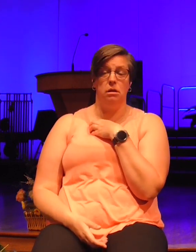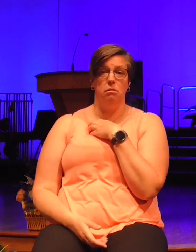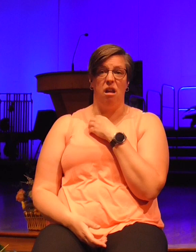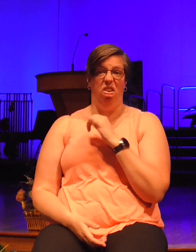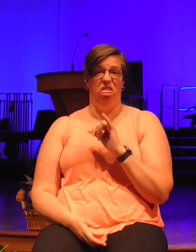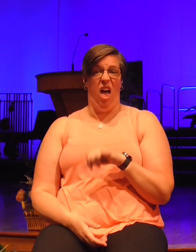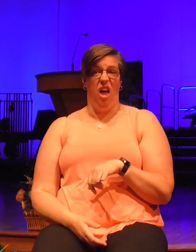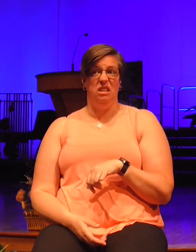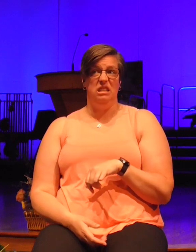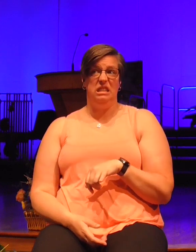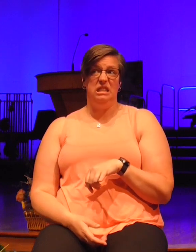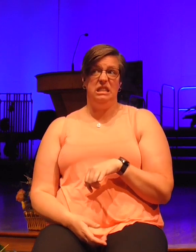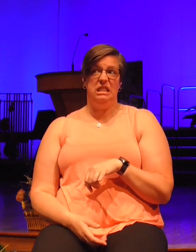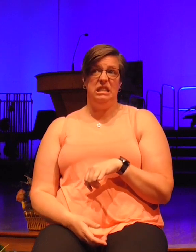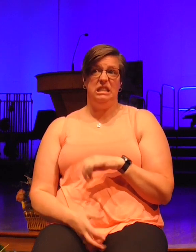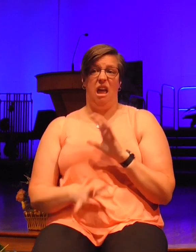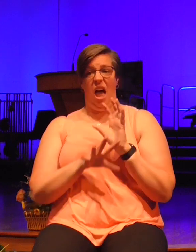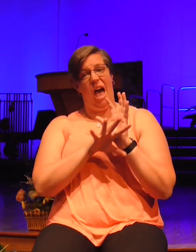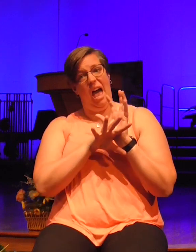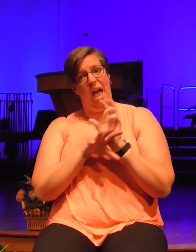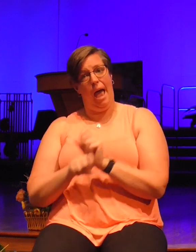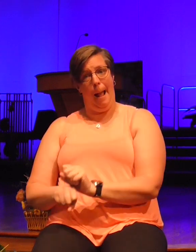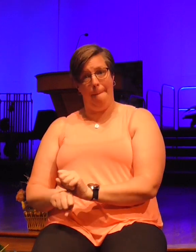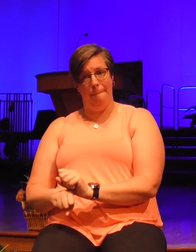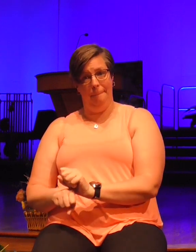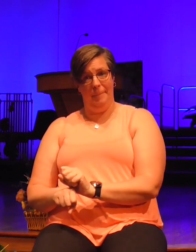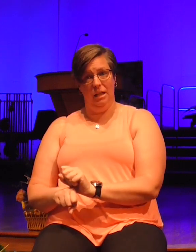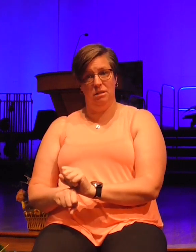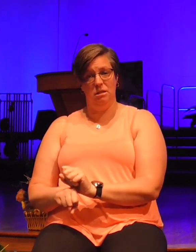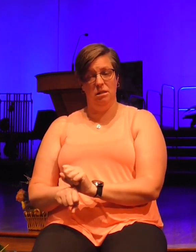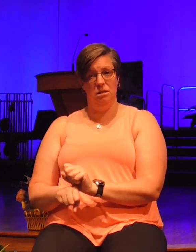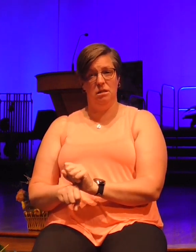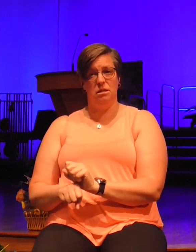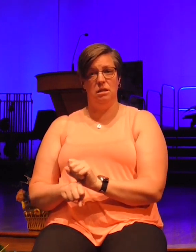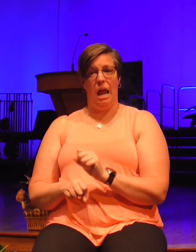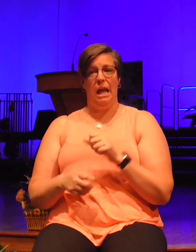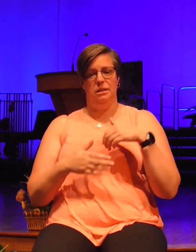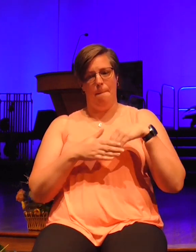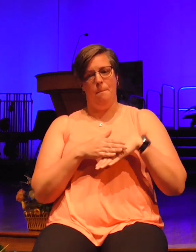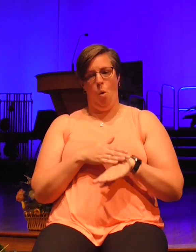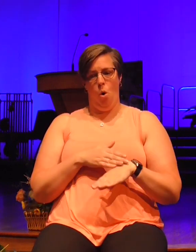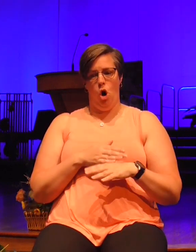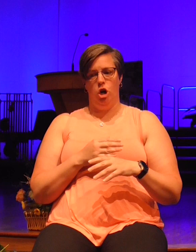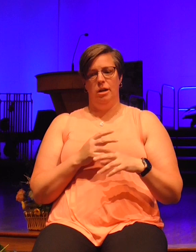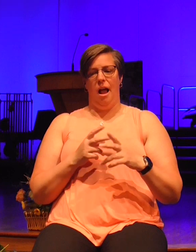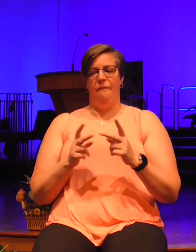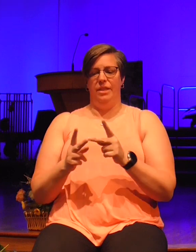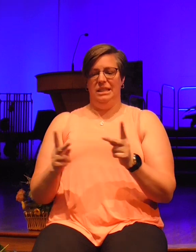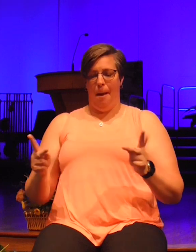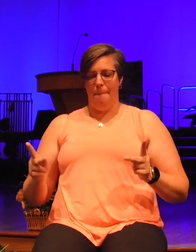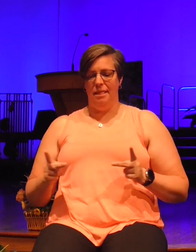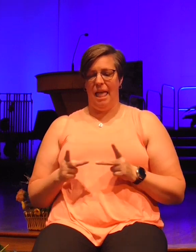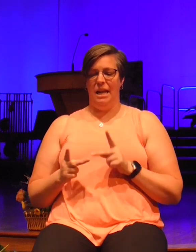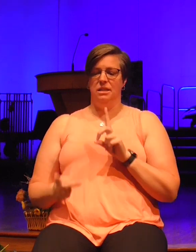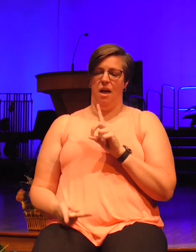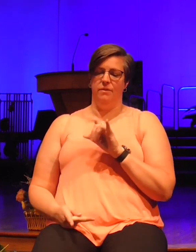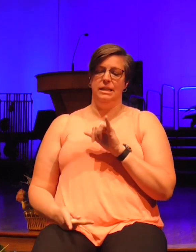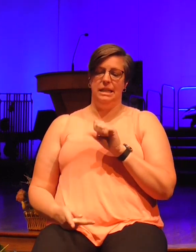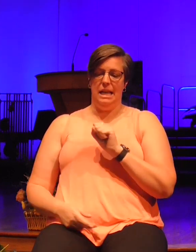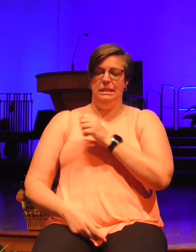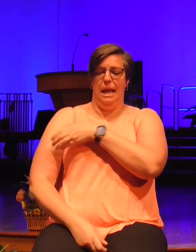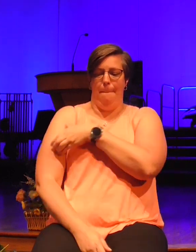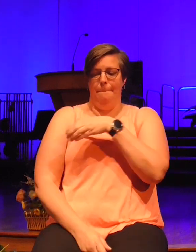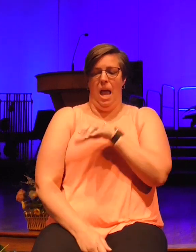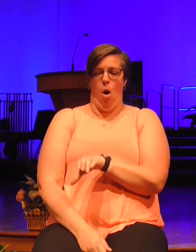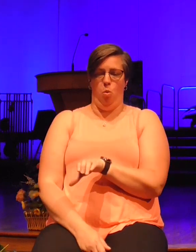like it's a habit because it's born out of a great place of disempowerment that